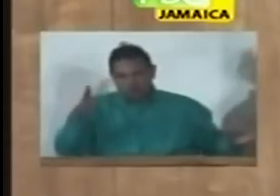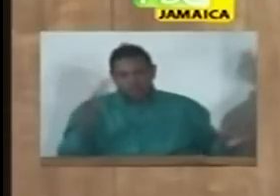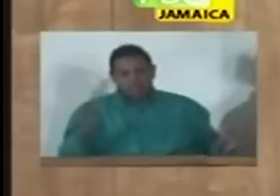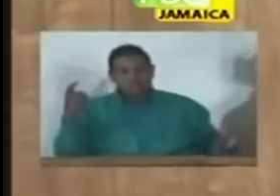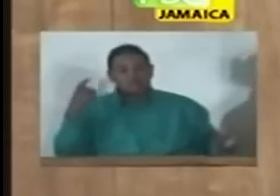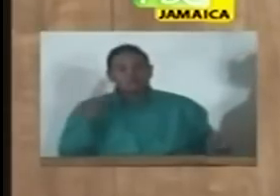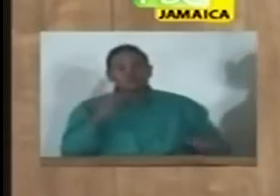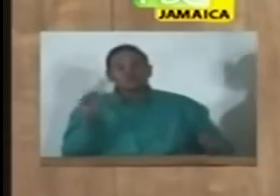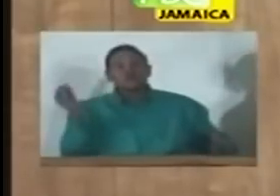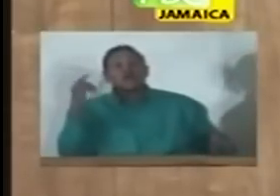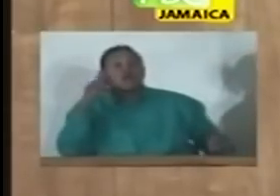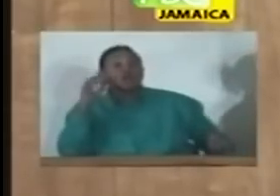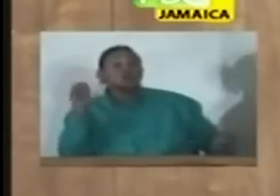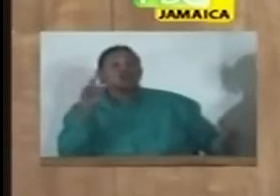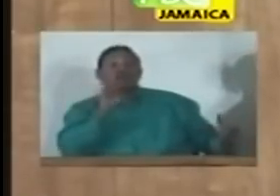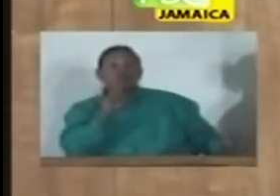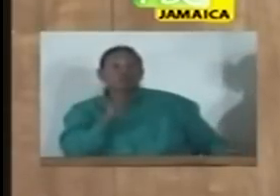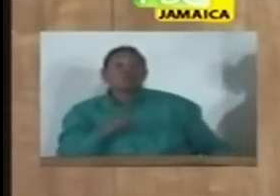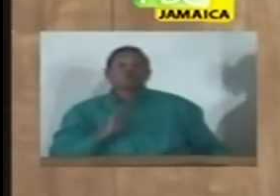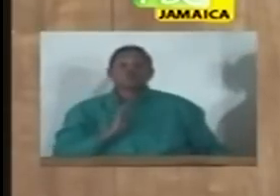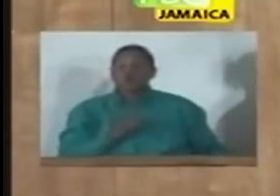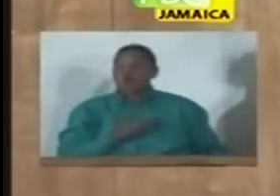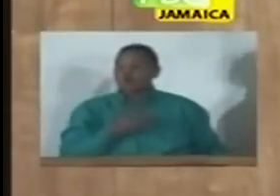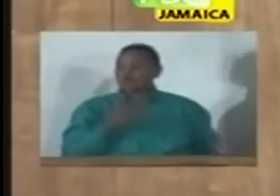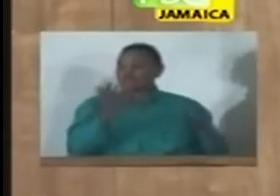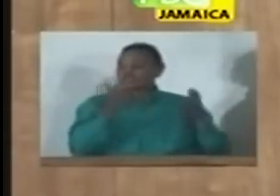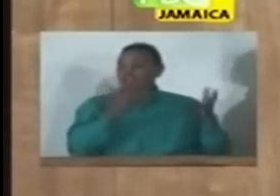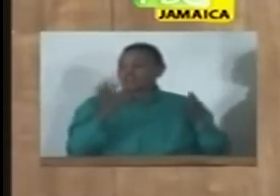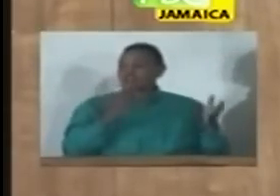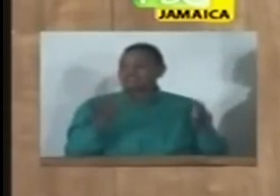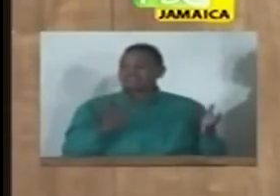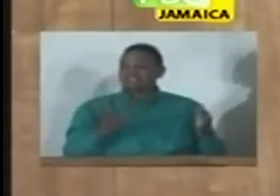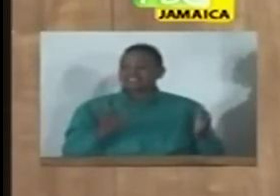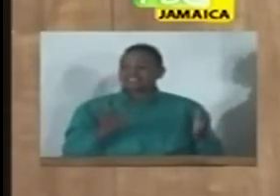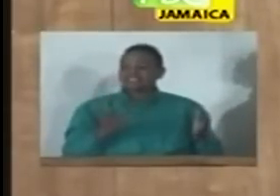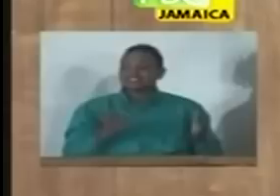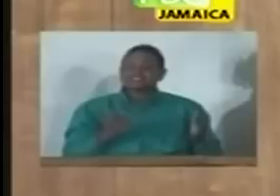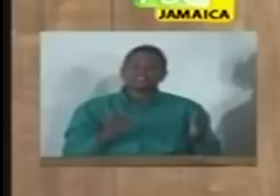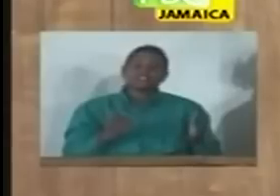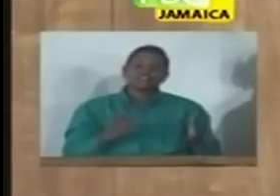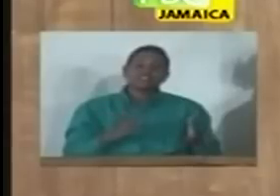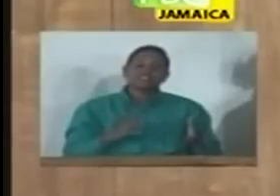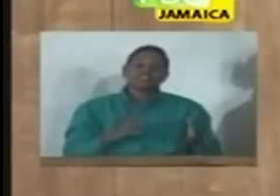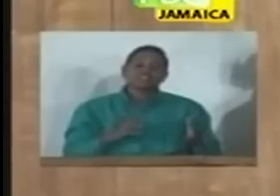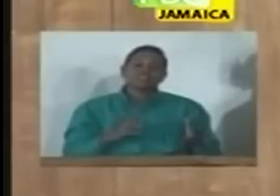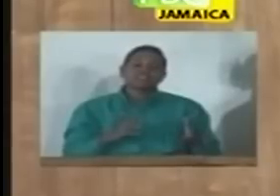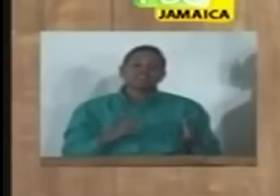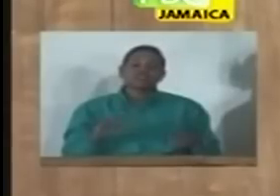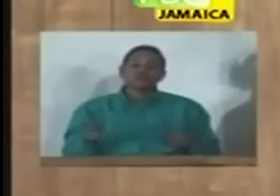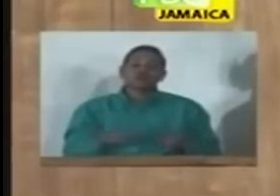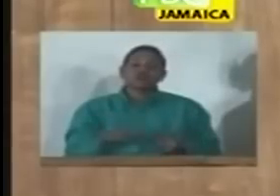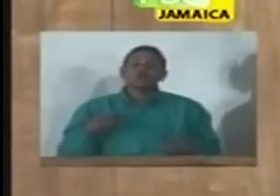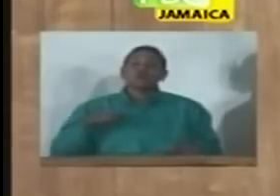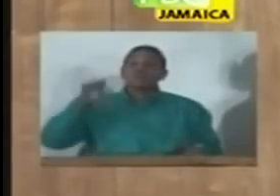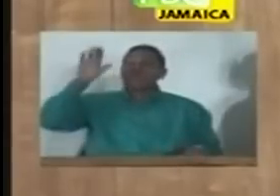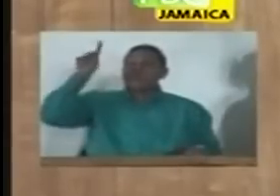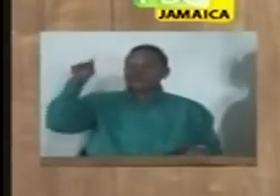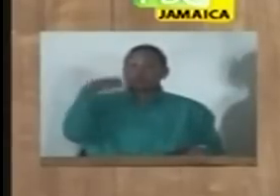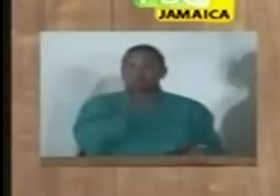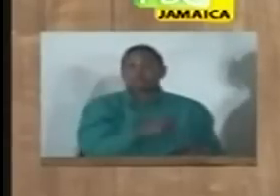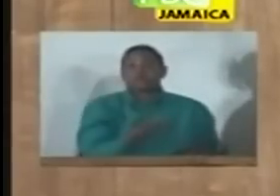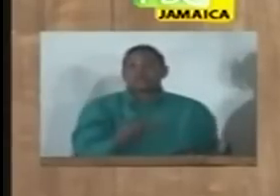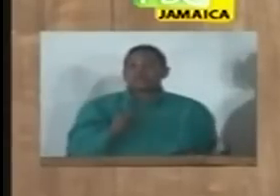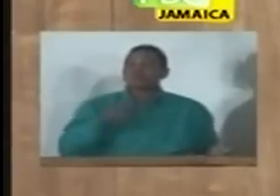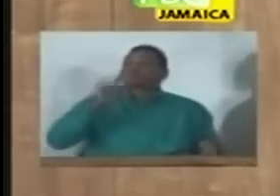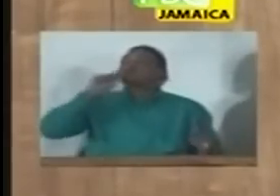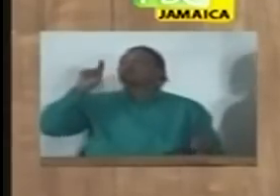reports being made to our consular services. When we hold Jamaican foreigners here, we report them to